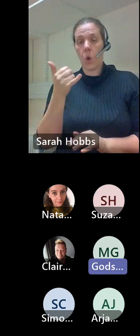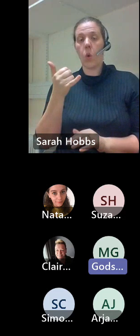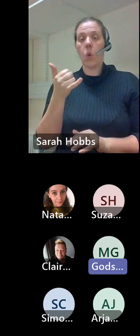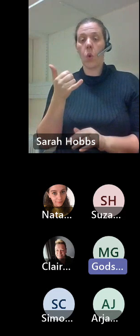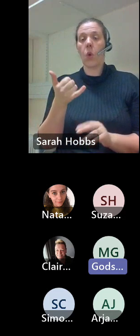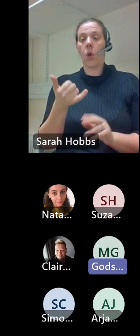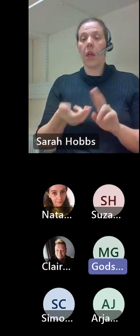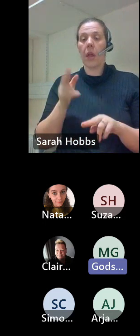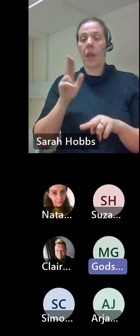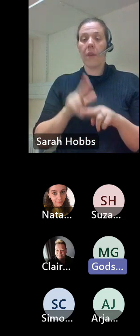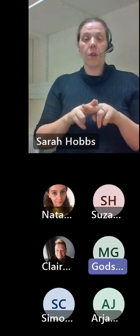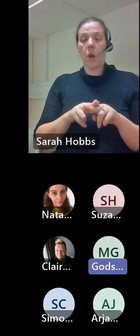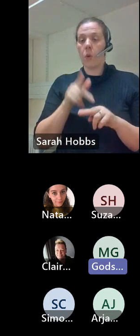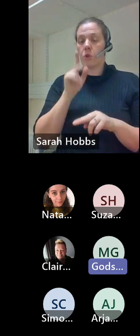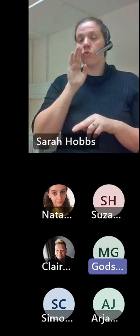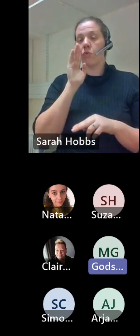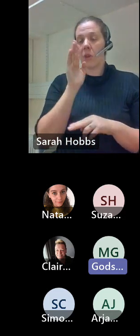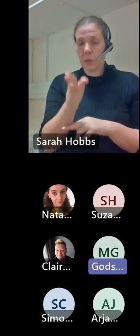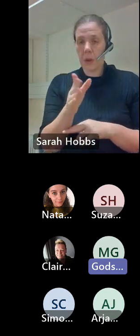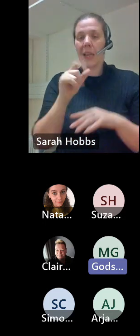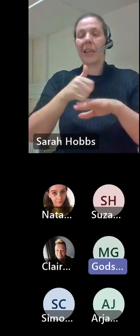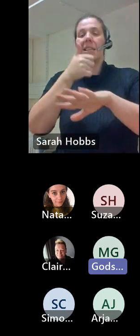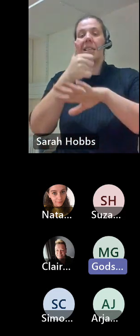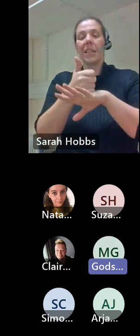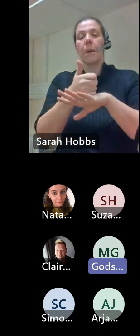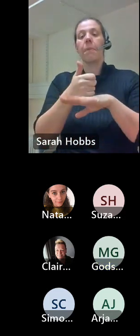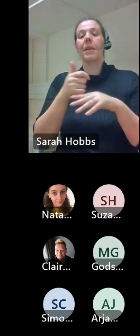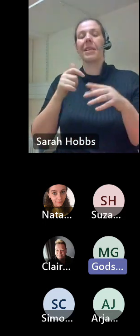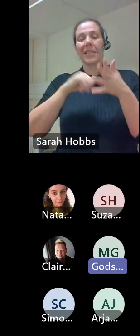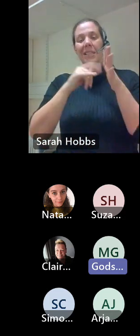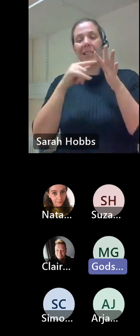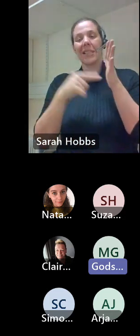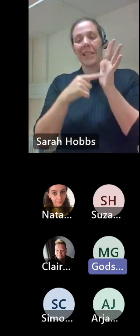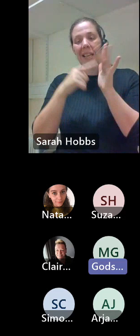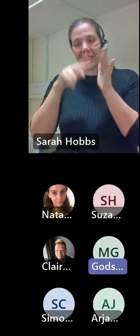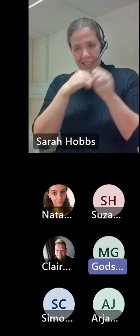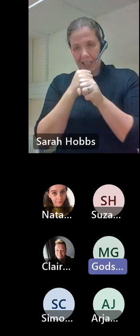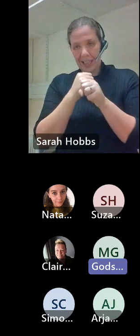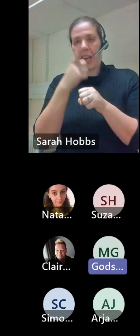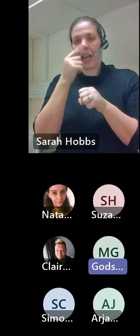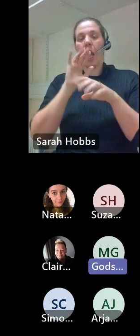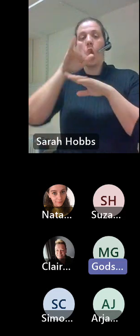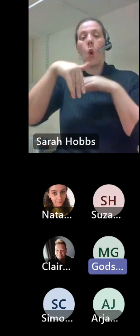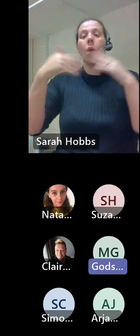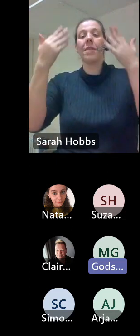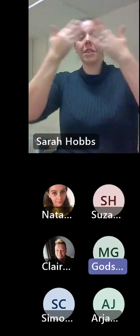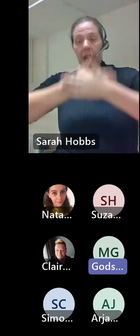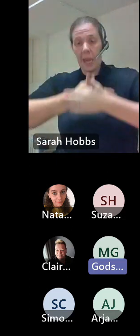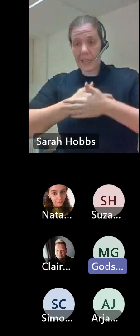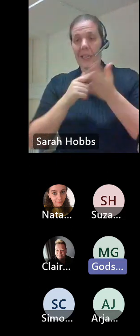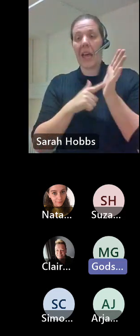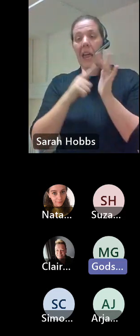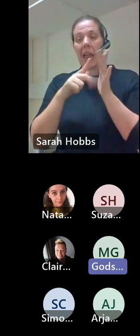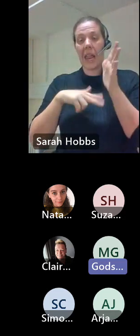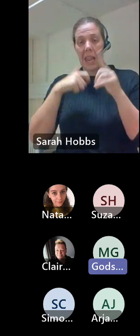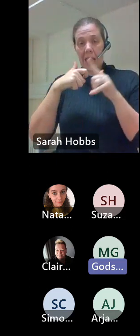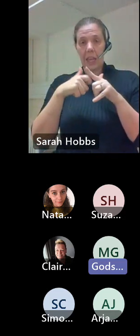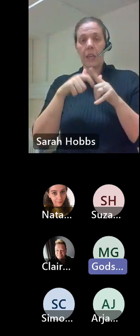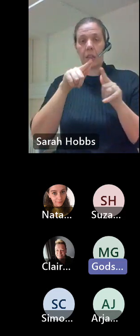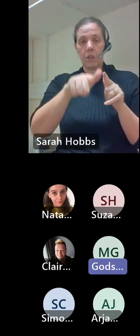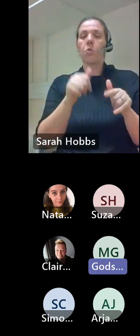it there and then you can set up in settings for that device. You can do it overnight. And again, the links take you to the main devices that we